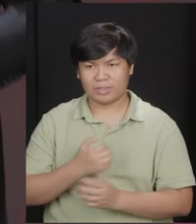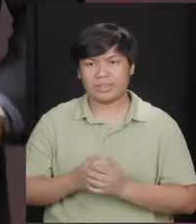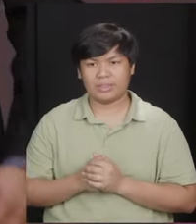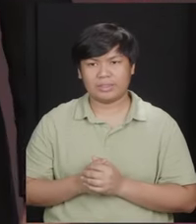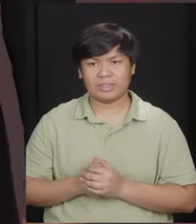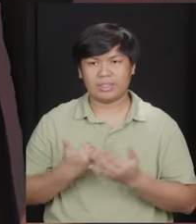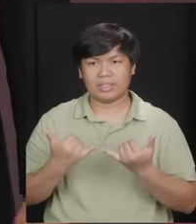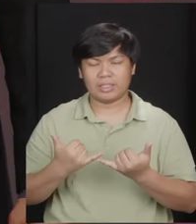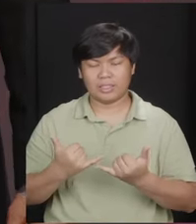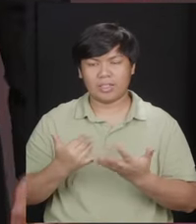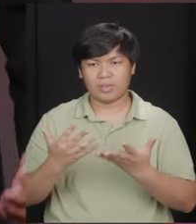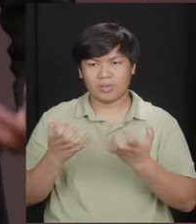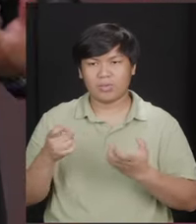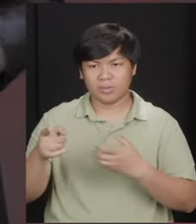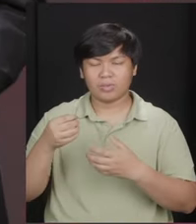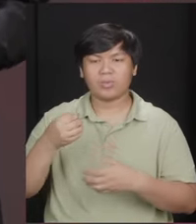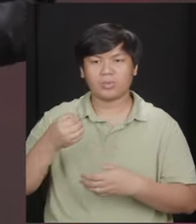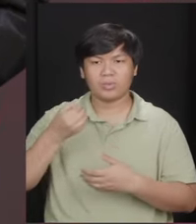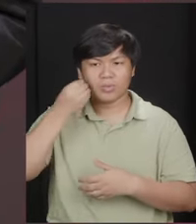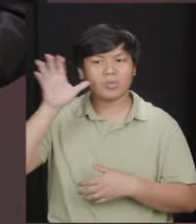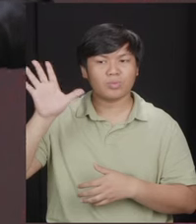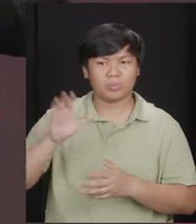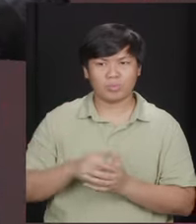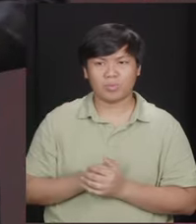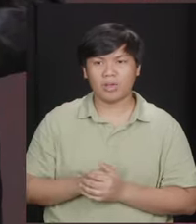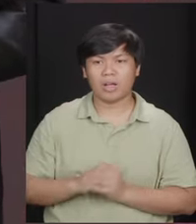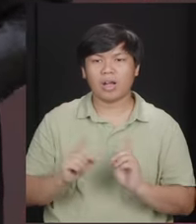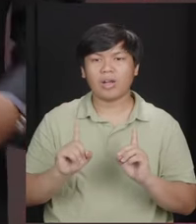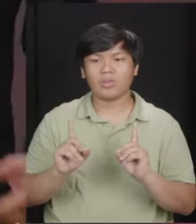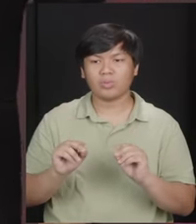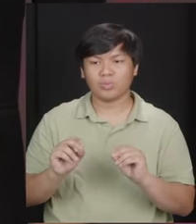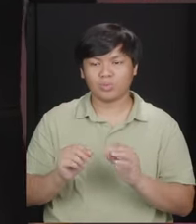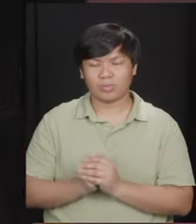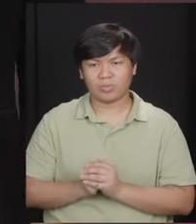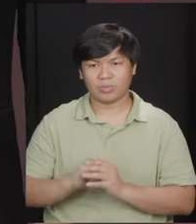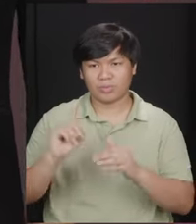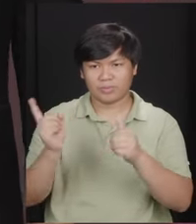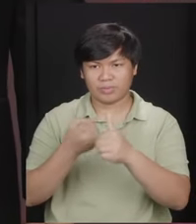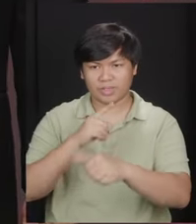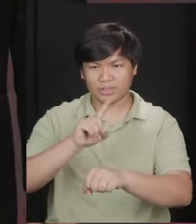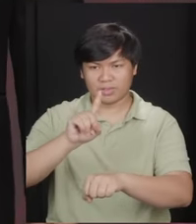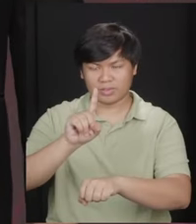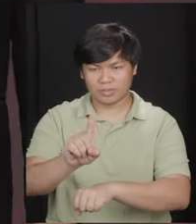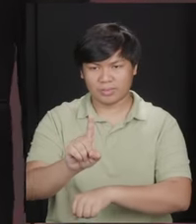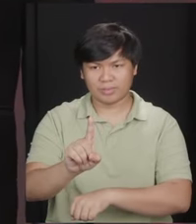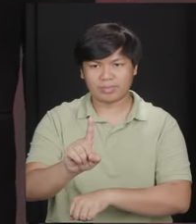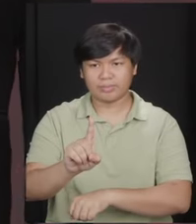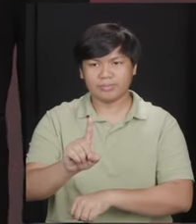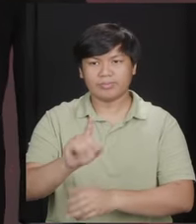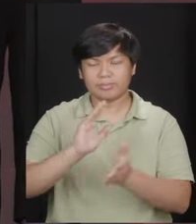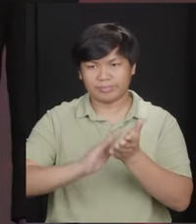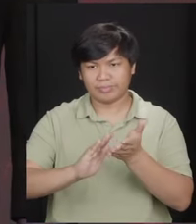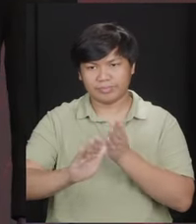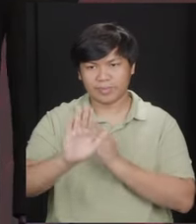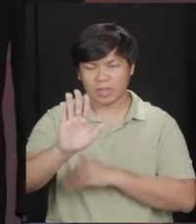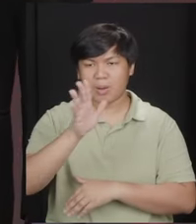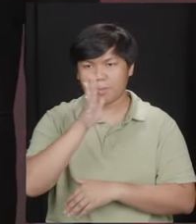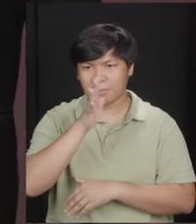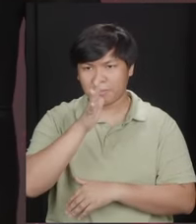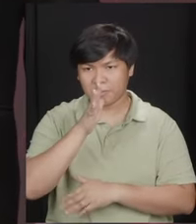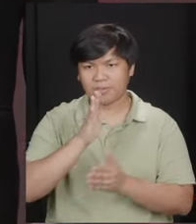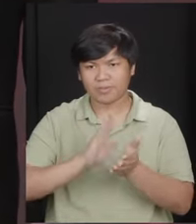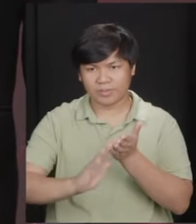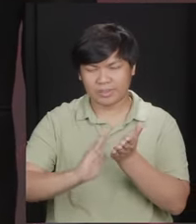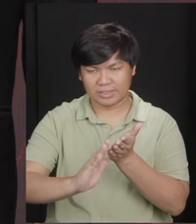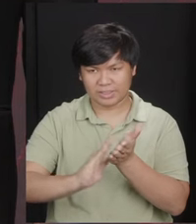Now she wants to leave. Pastor, help me. What should I do? Number one, forgive your mother. Forgive